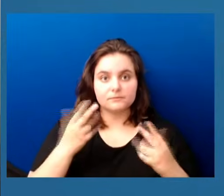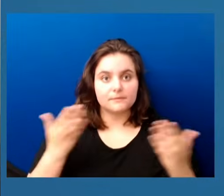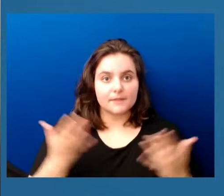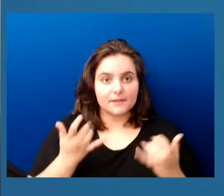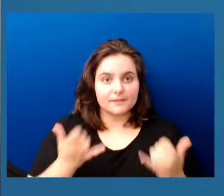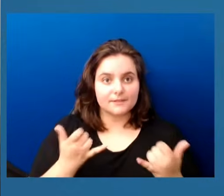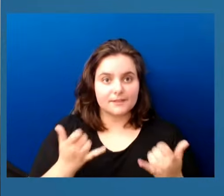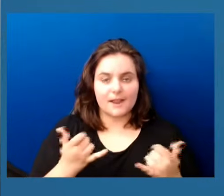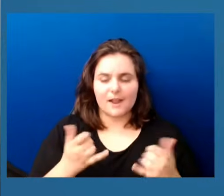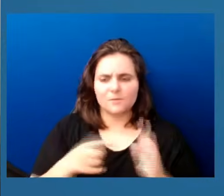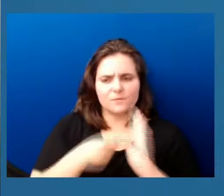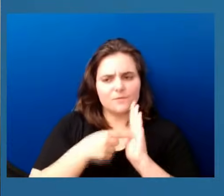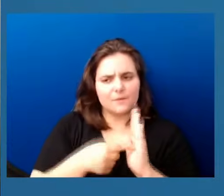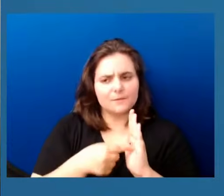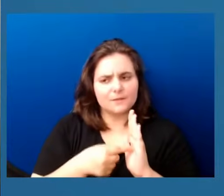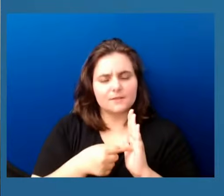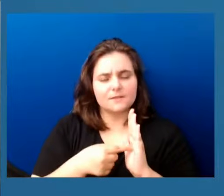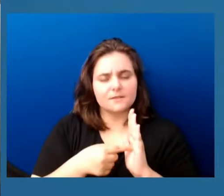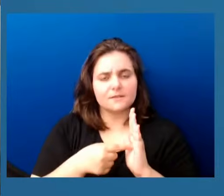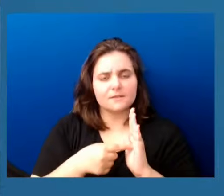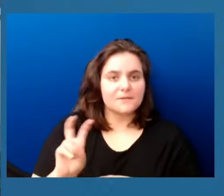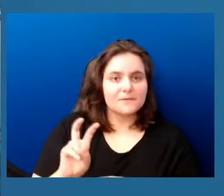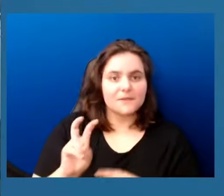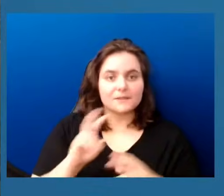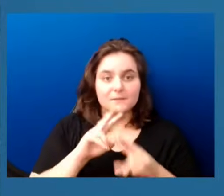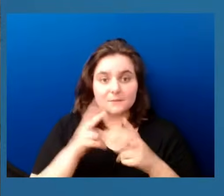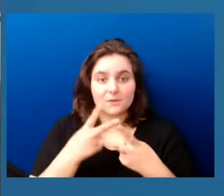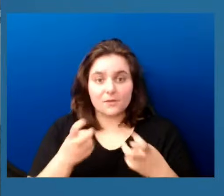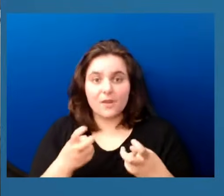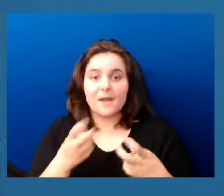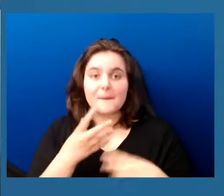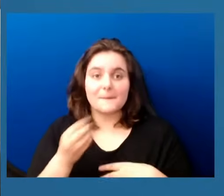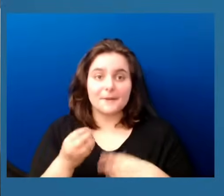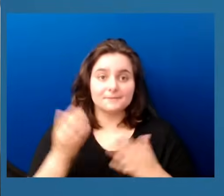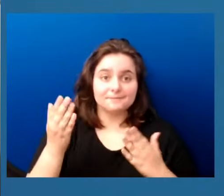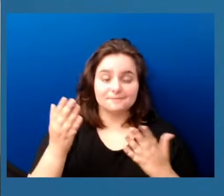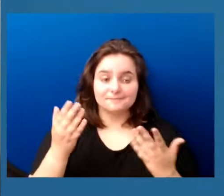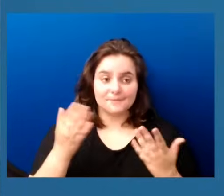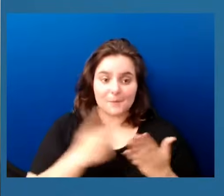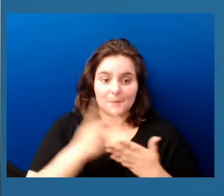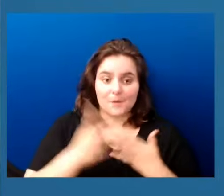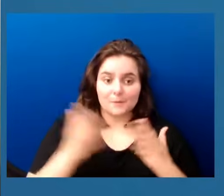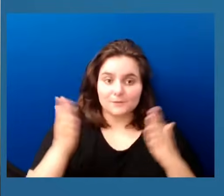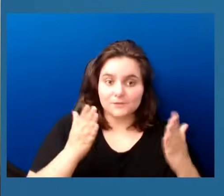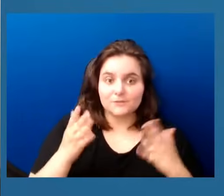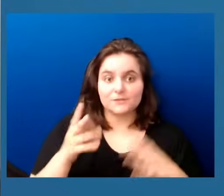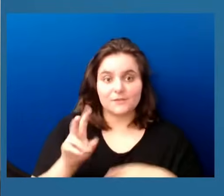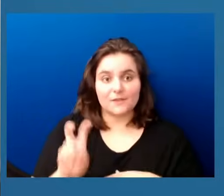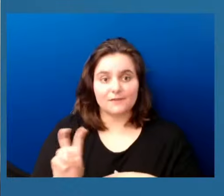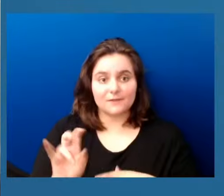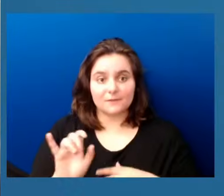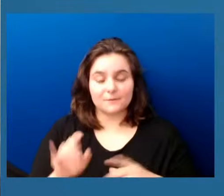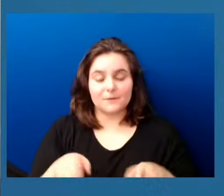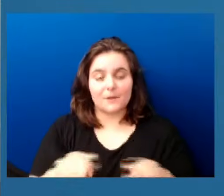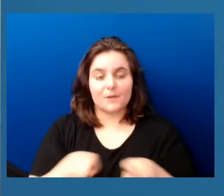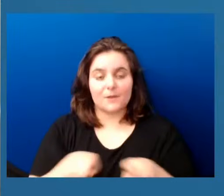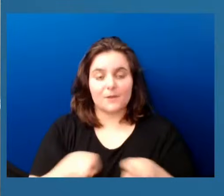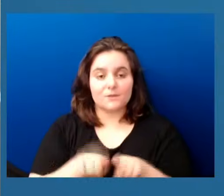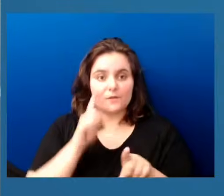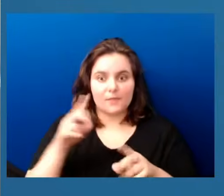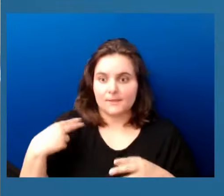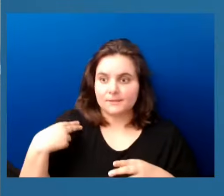crime and also programs serving victims of crime in this very historic change to our discovery laws. I want to acknowledge